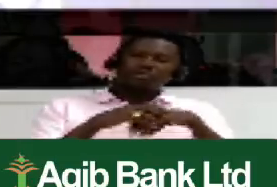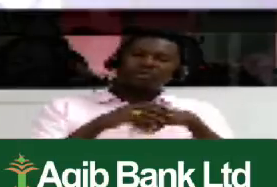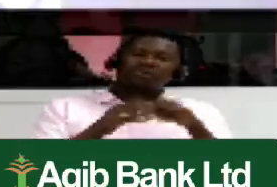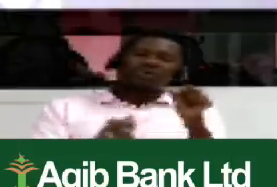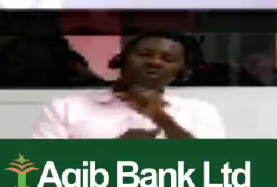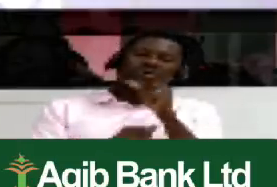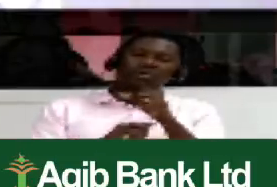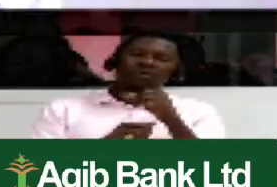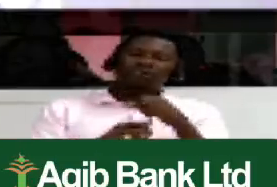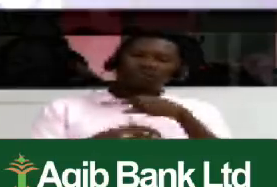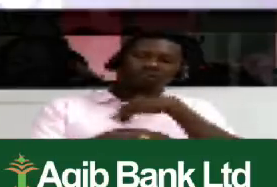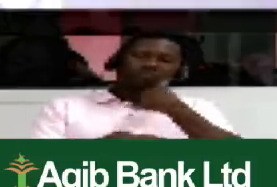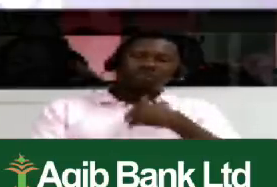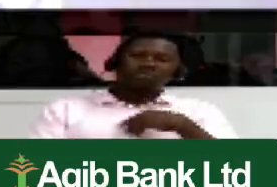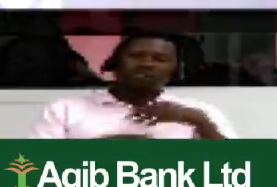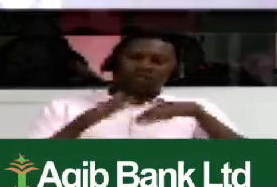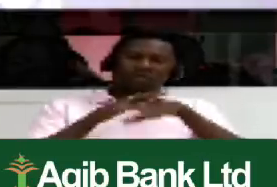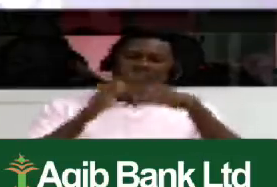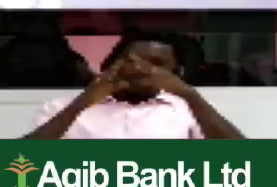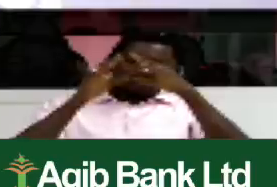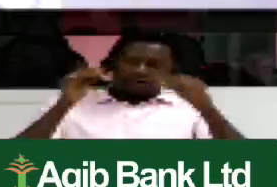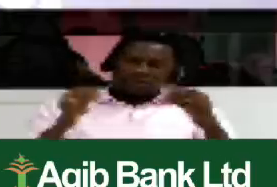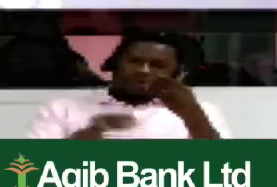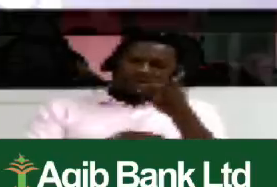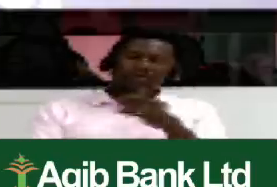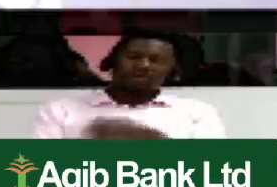people at the hall.